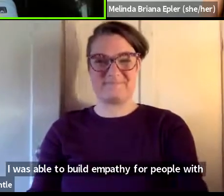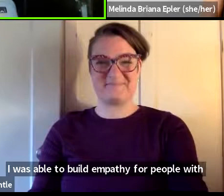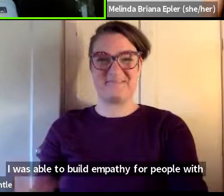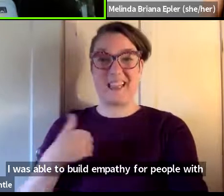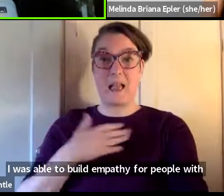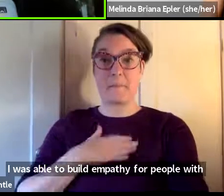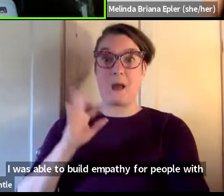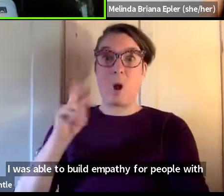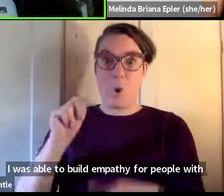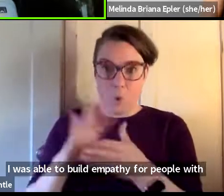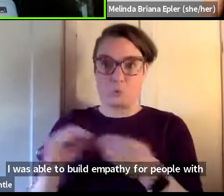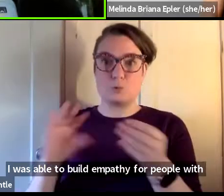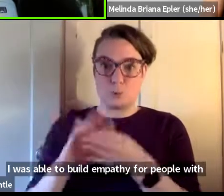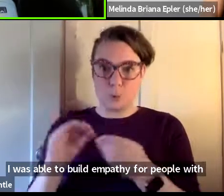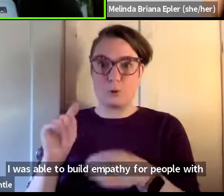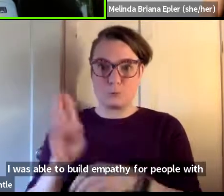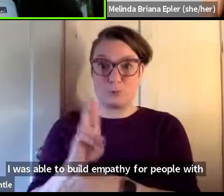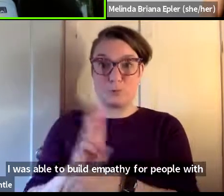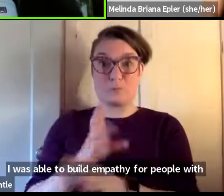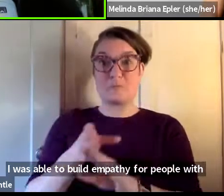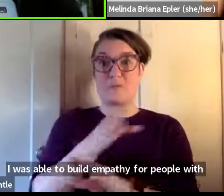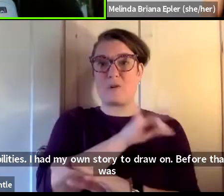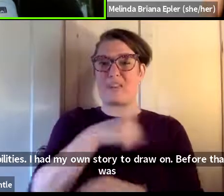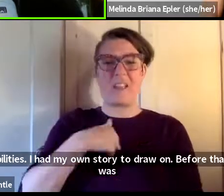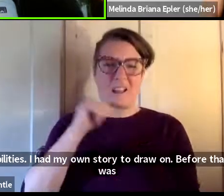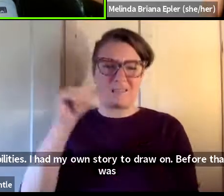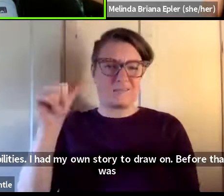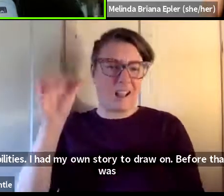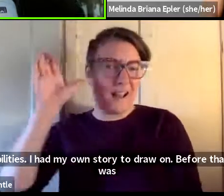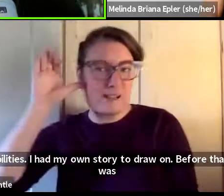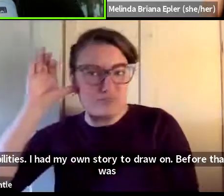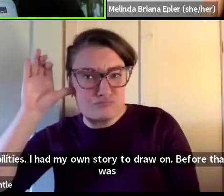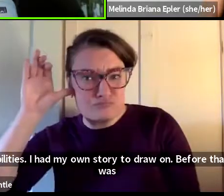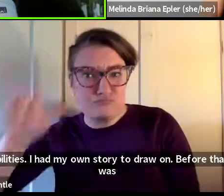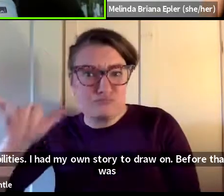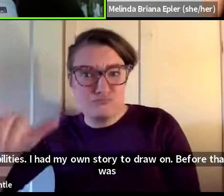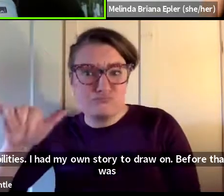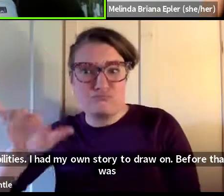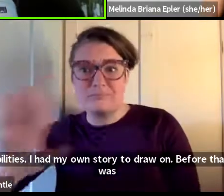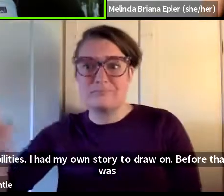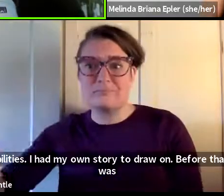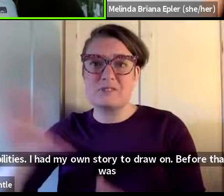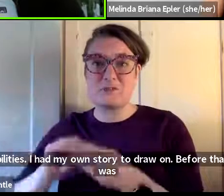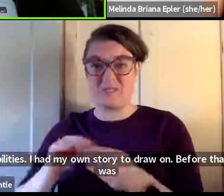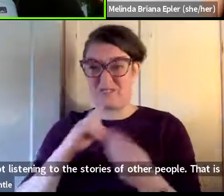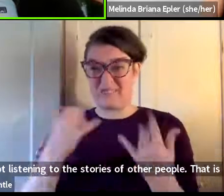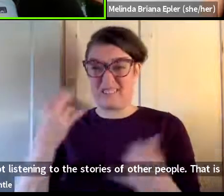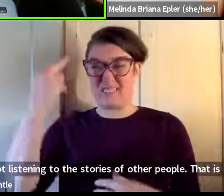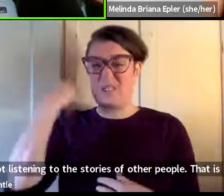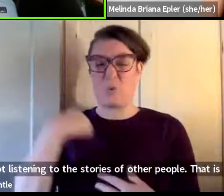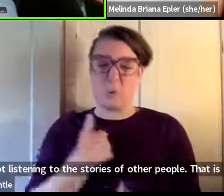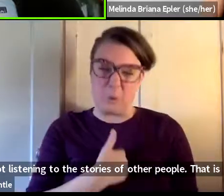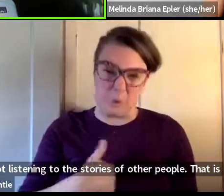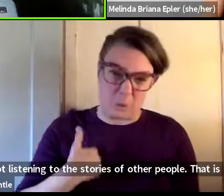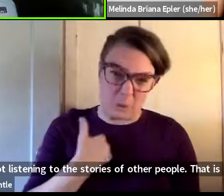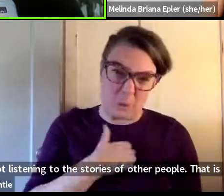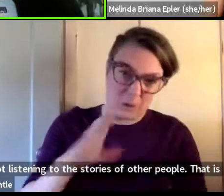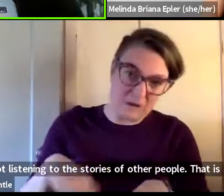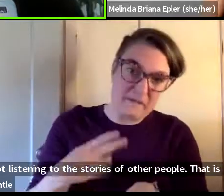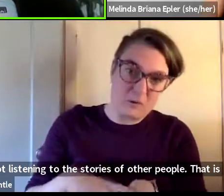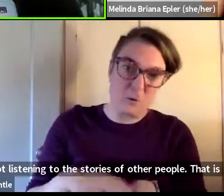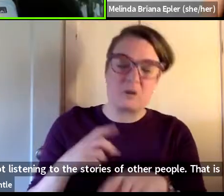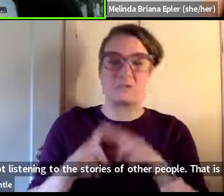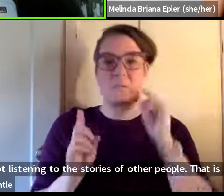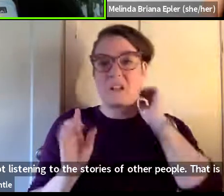was not listening to the stories of other people. And that's something that I really, really regret now, of course. But the